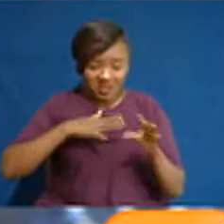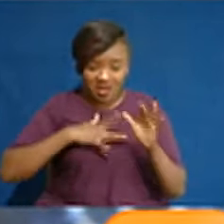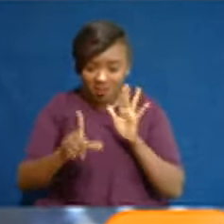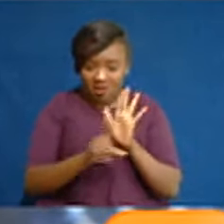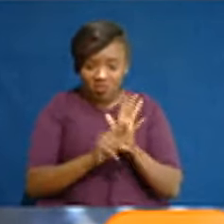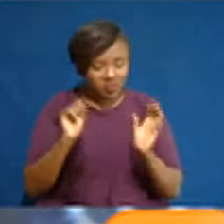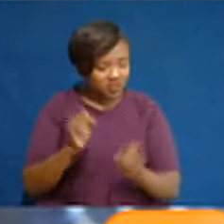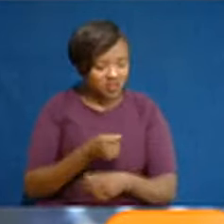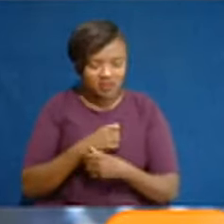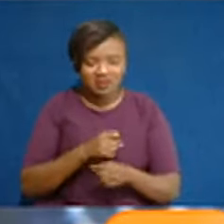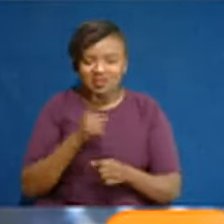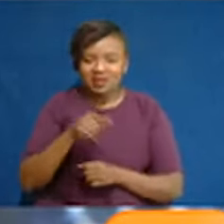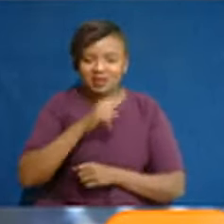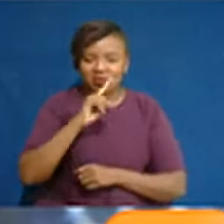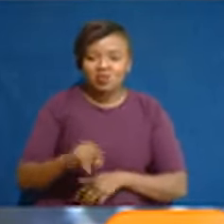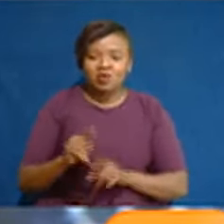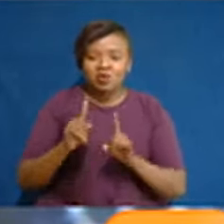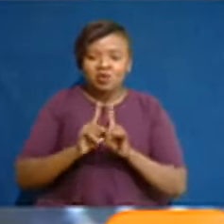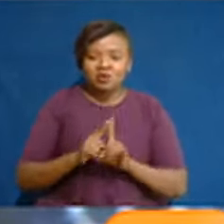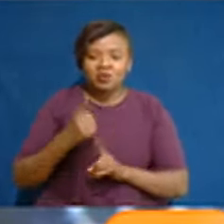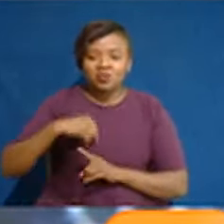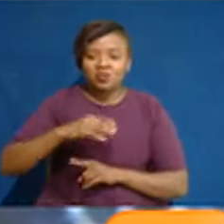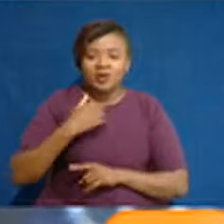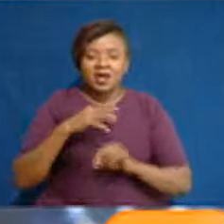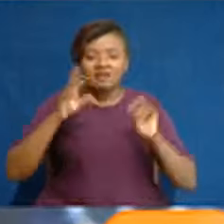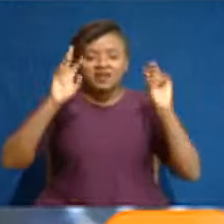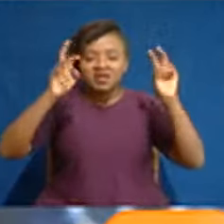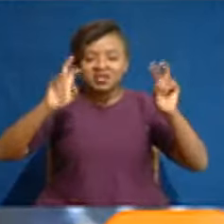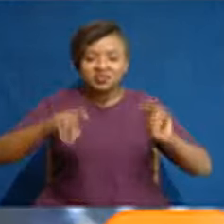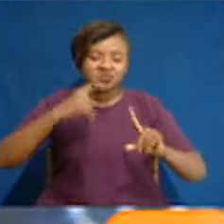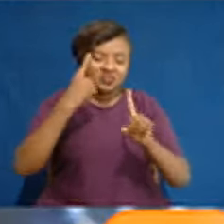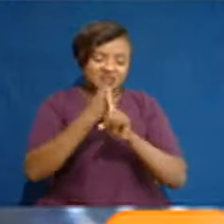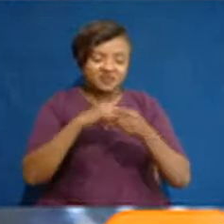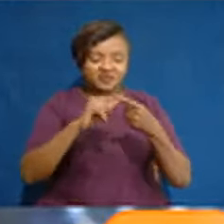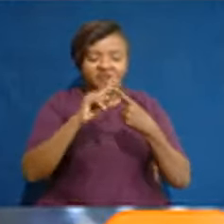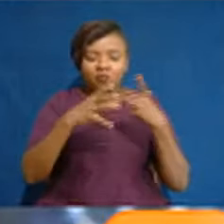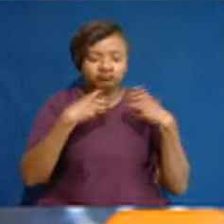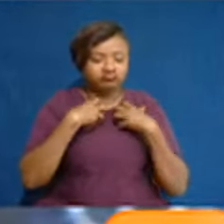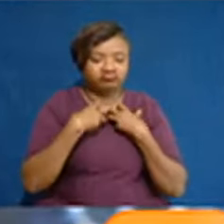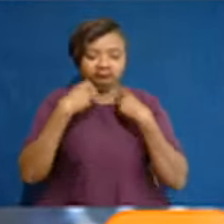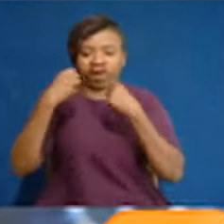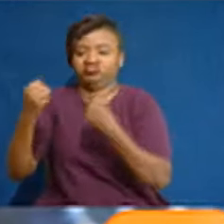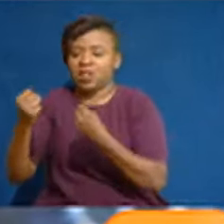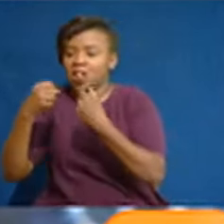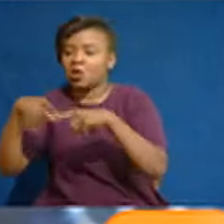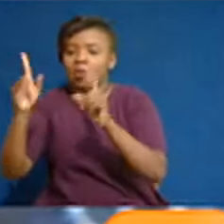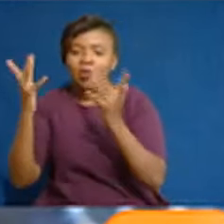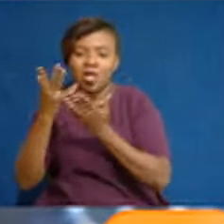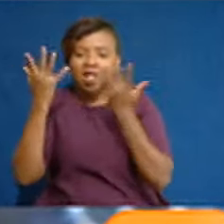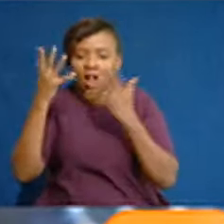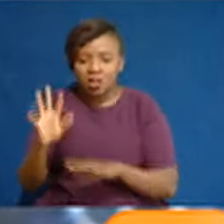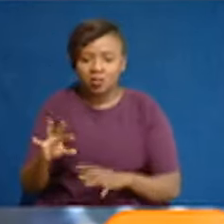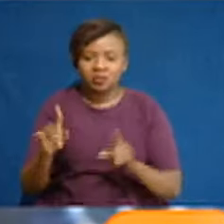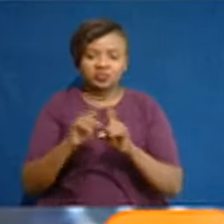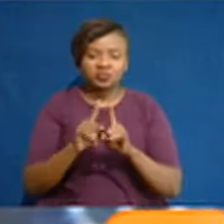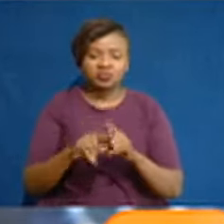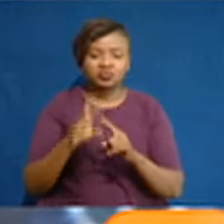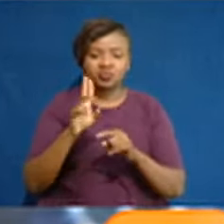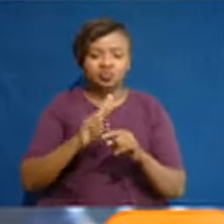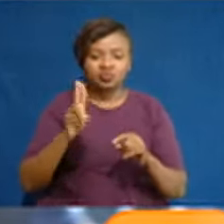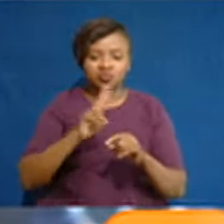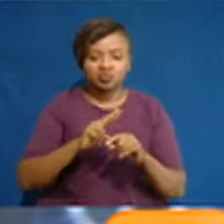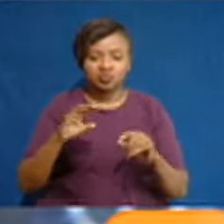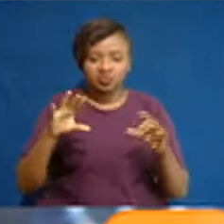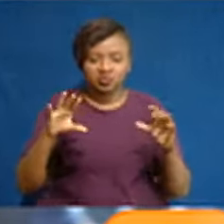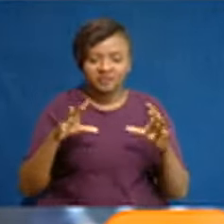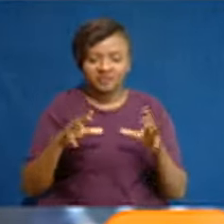on issues around mass arbitrary arrests. We have worked on issues of abductions. We have worked on issues of the use of excessive force. And it's partly